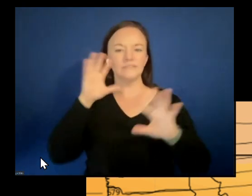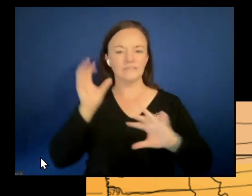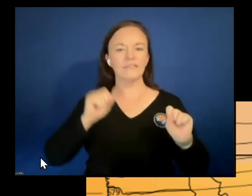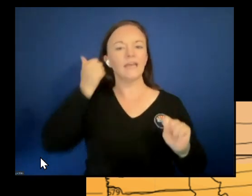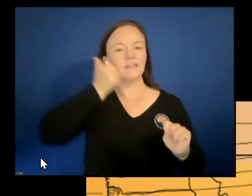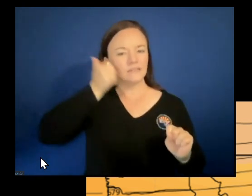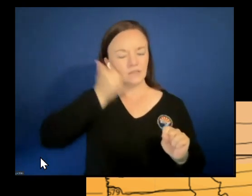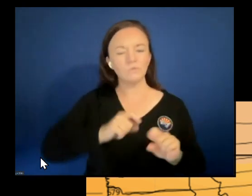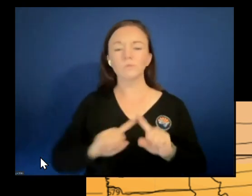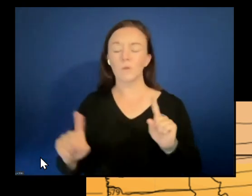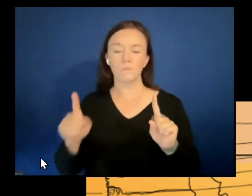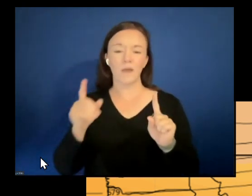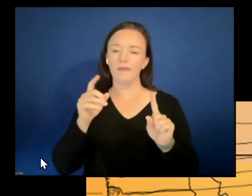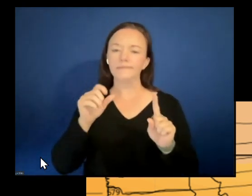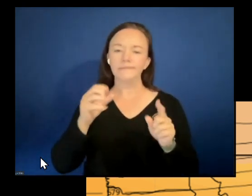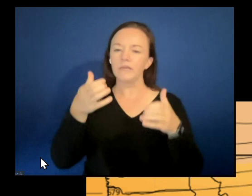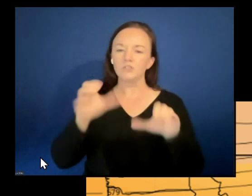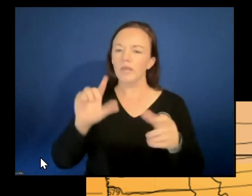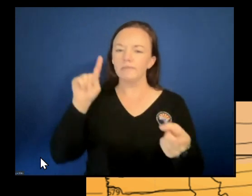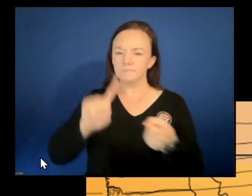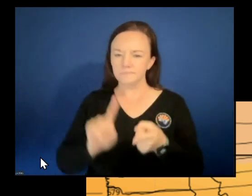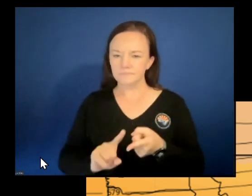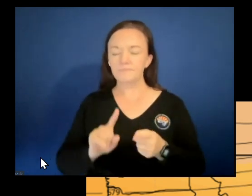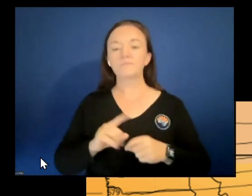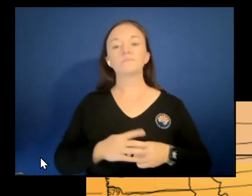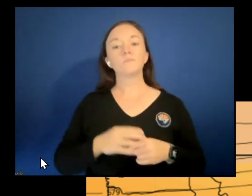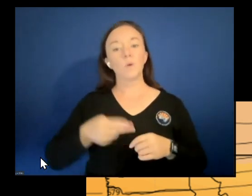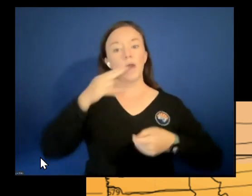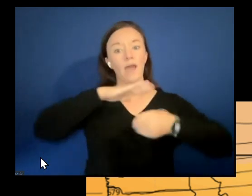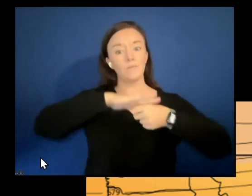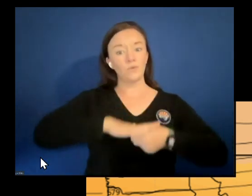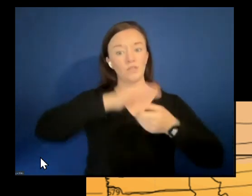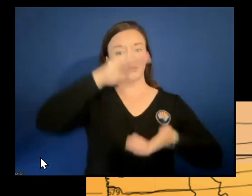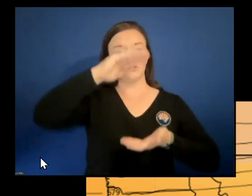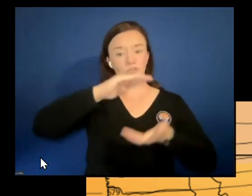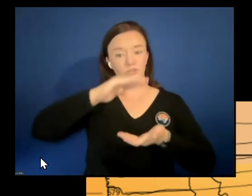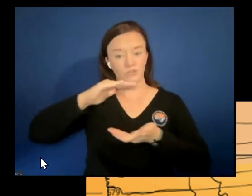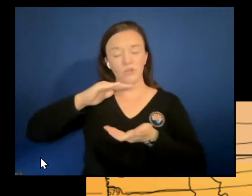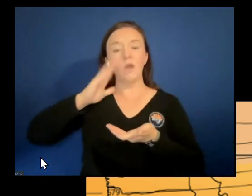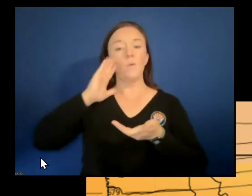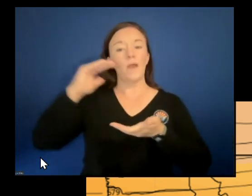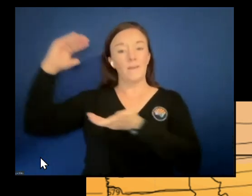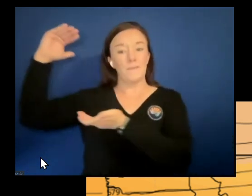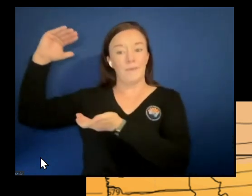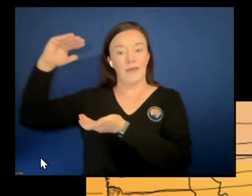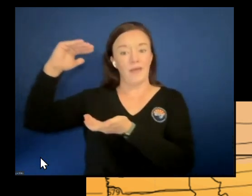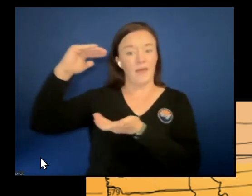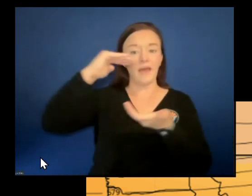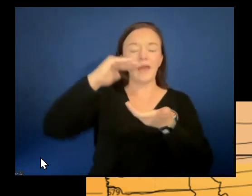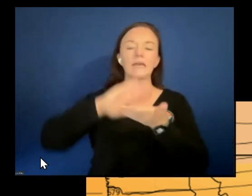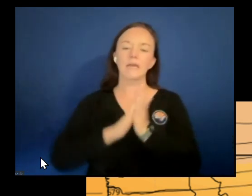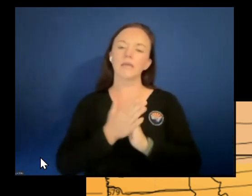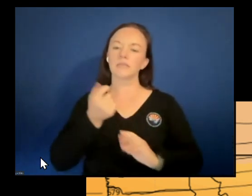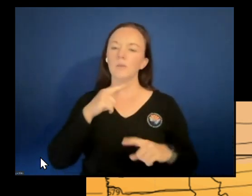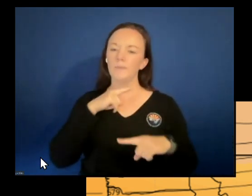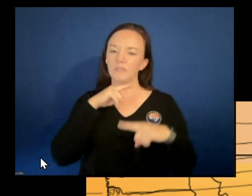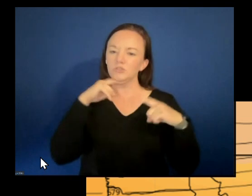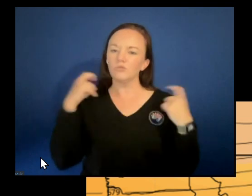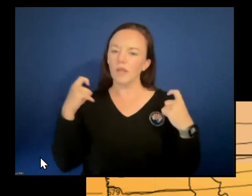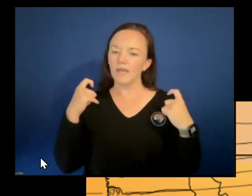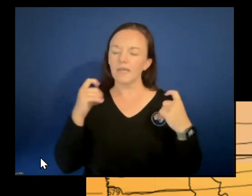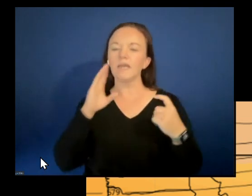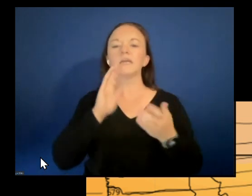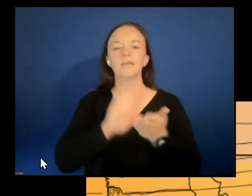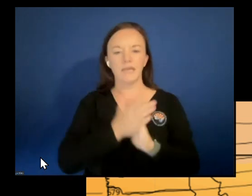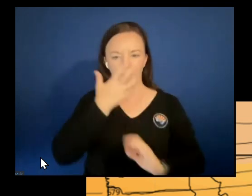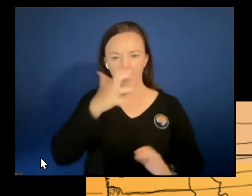days. So that high pressure, when it comes back, it tends to dry us out a little bit. We'll start to heat up, and the relative humidity will